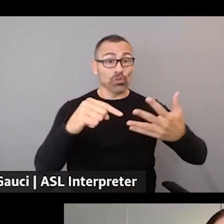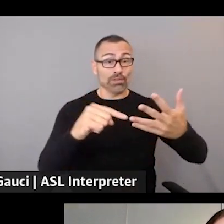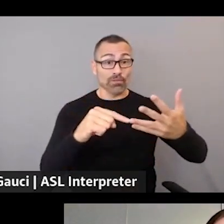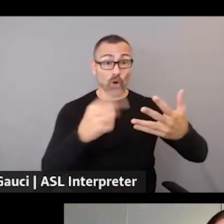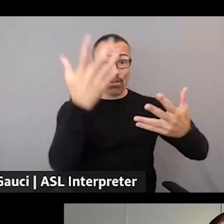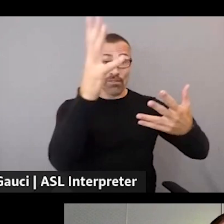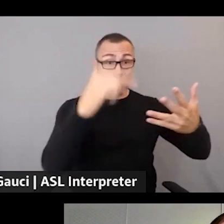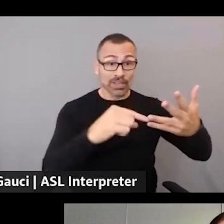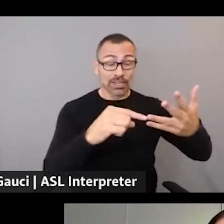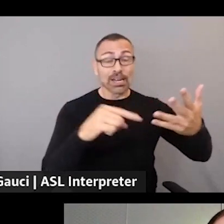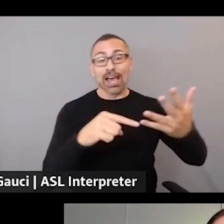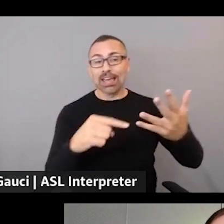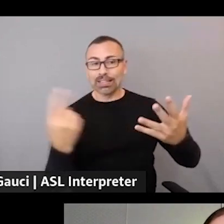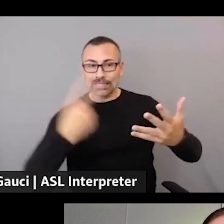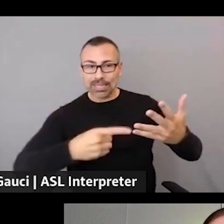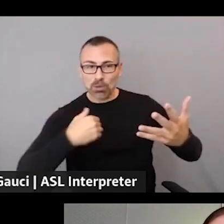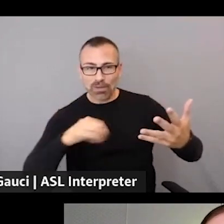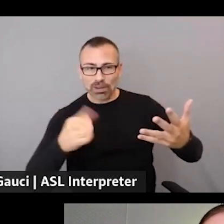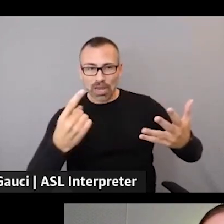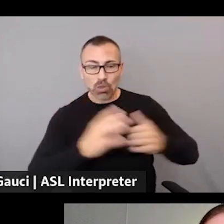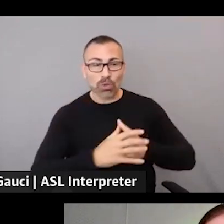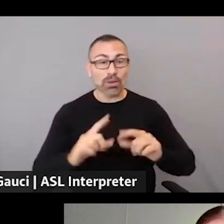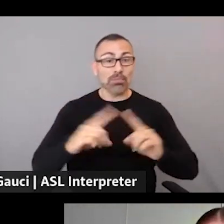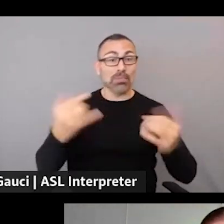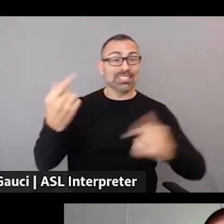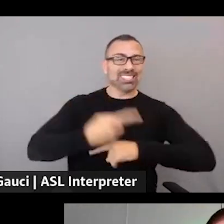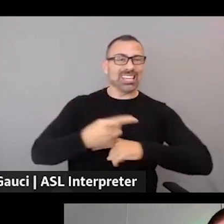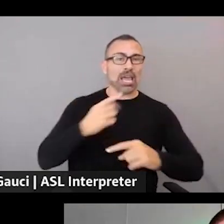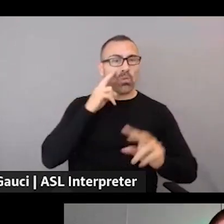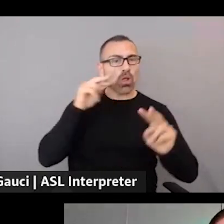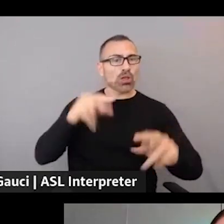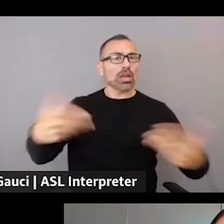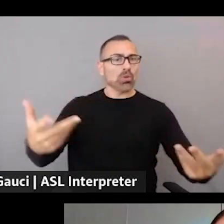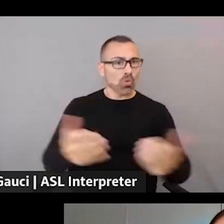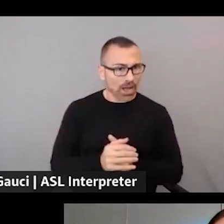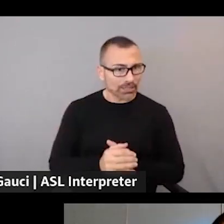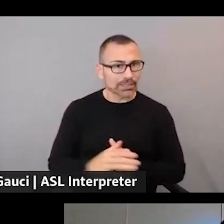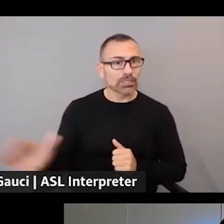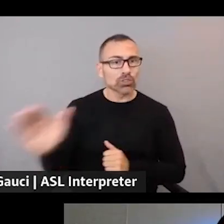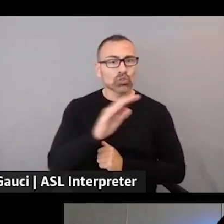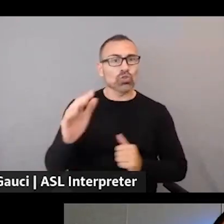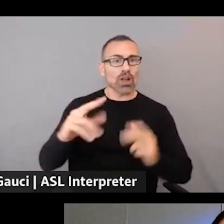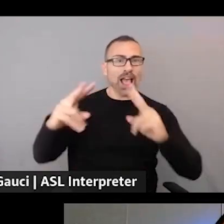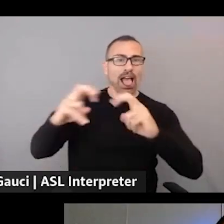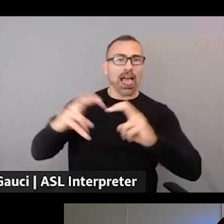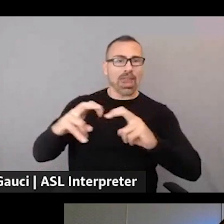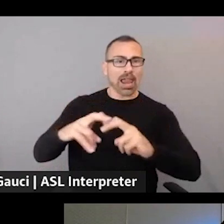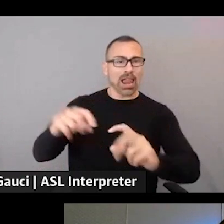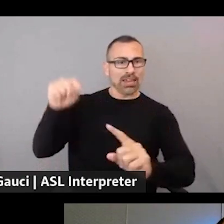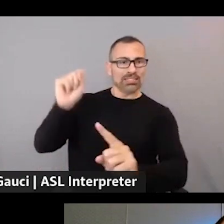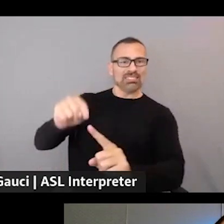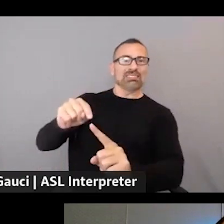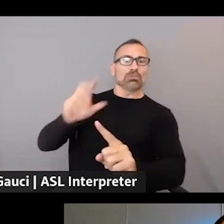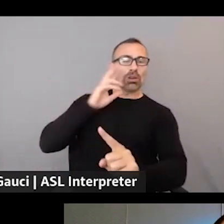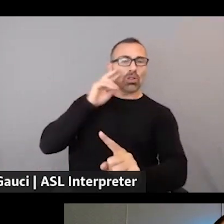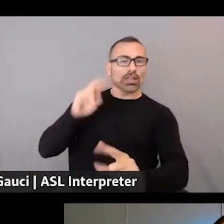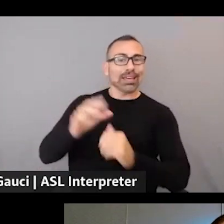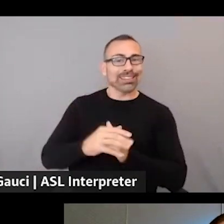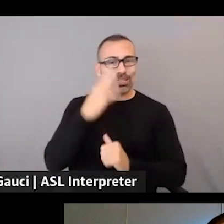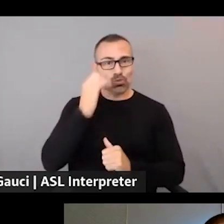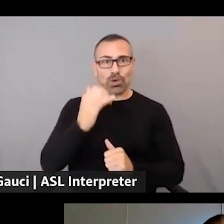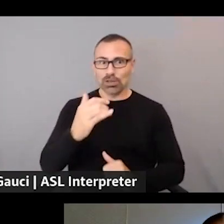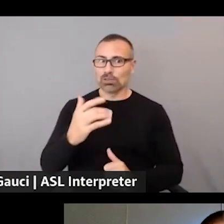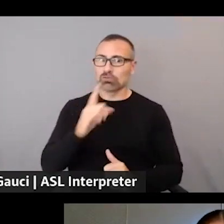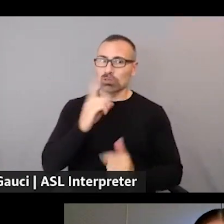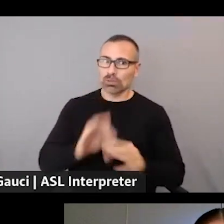in specifically for modernizing your analytics stack, which is why it's very helpful that we have Sky with us, who is an absolute expert in